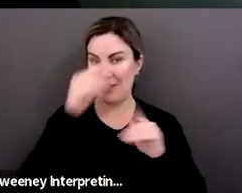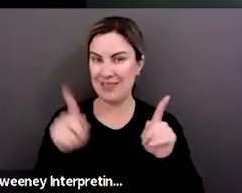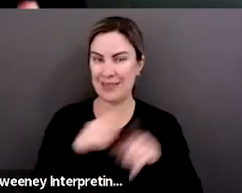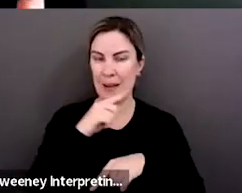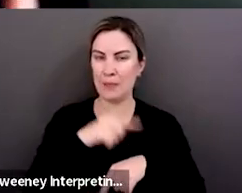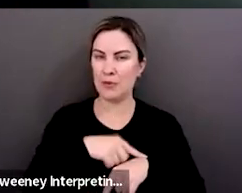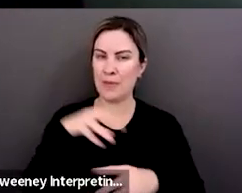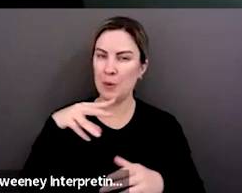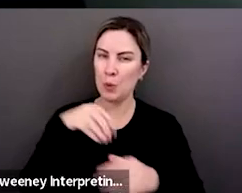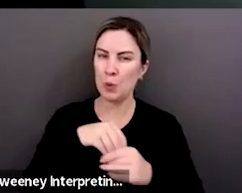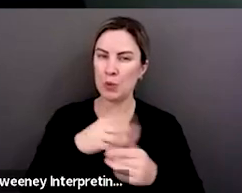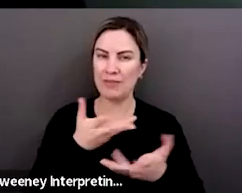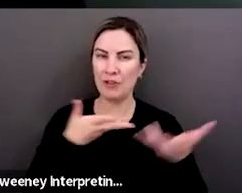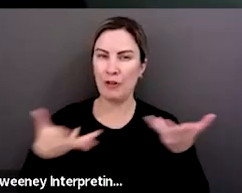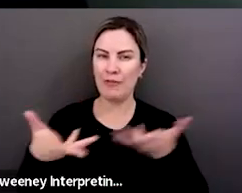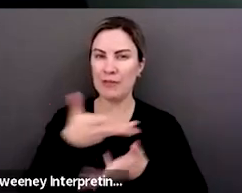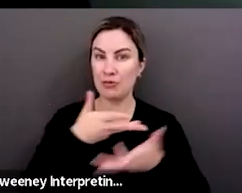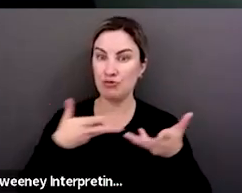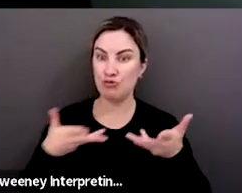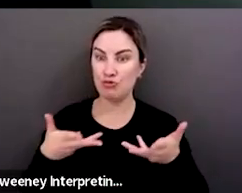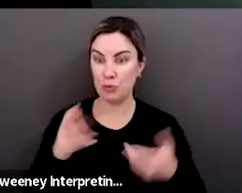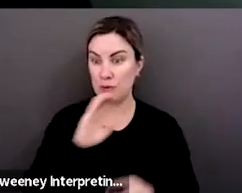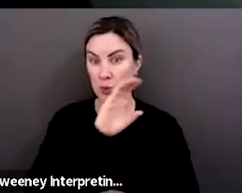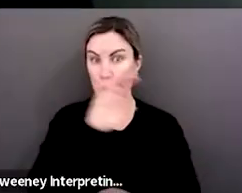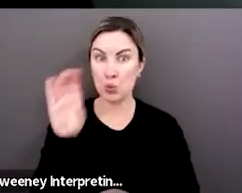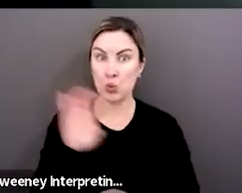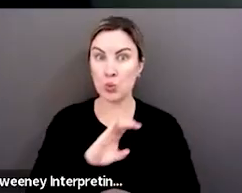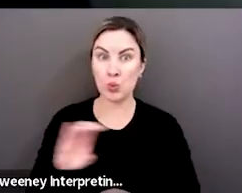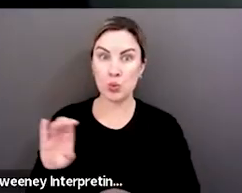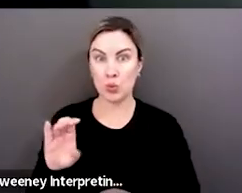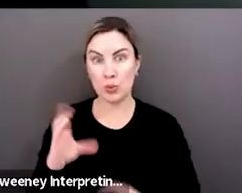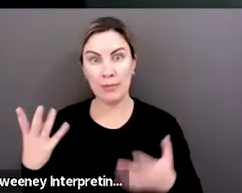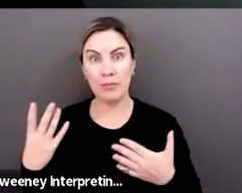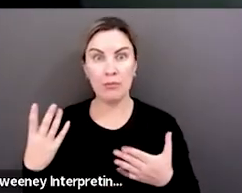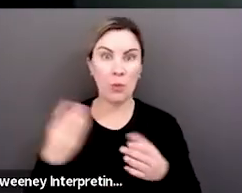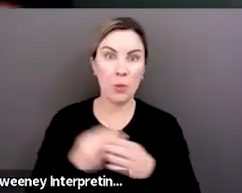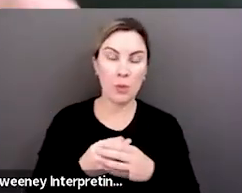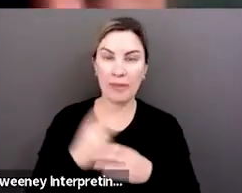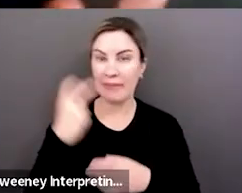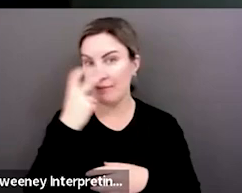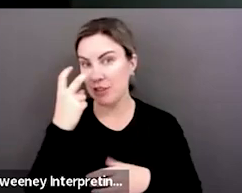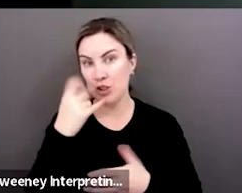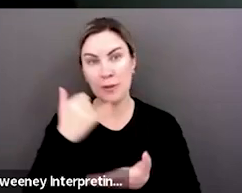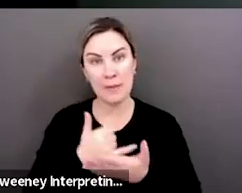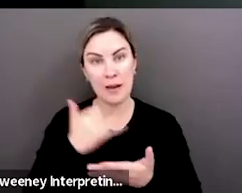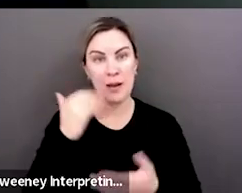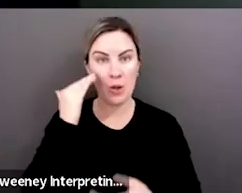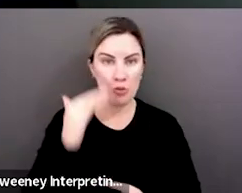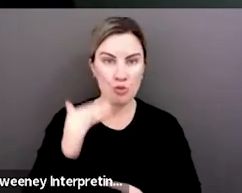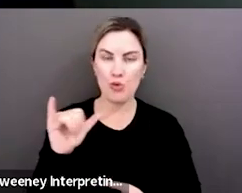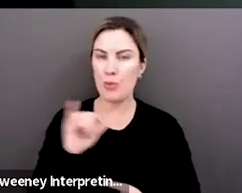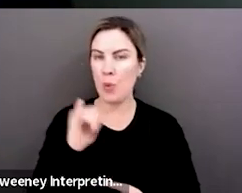it mean to be having a Zoom call, you know, when we need somebody with vision impairment in the room, or somebody with